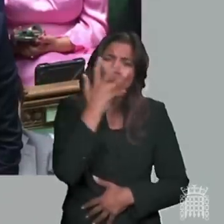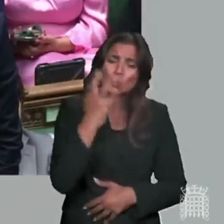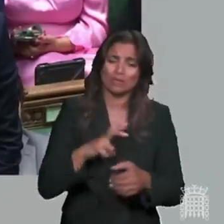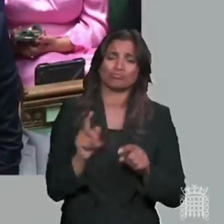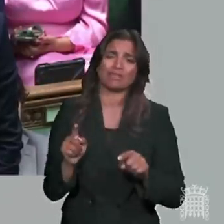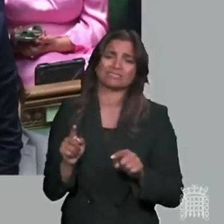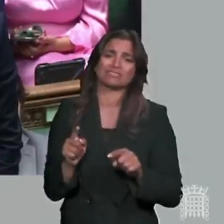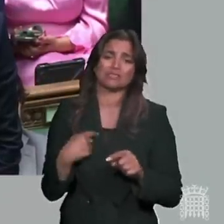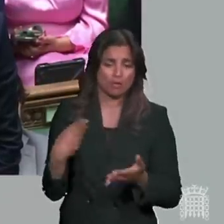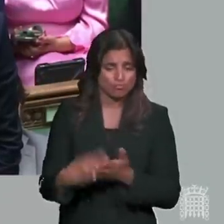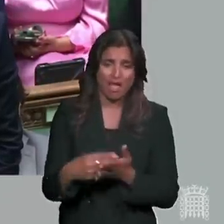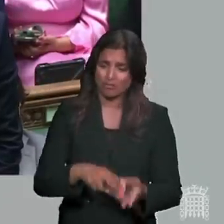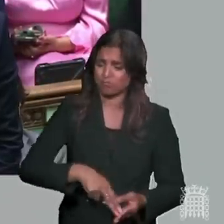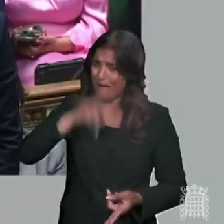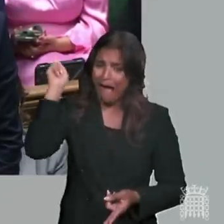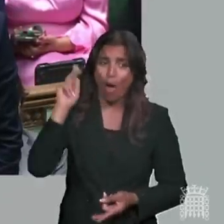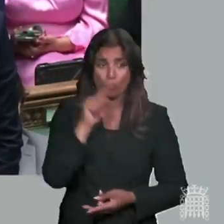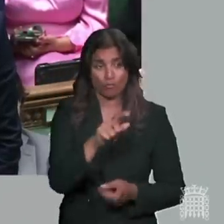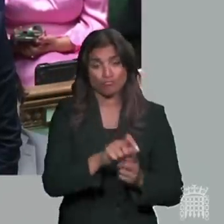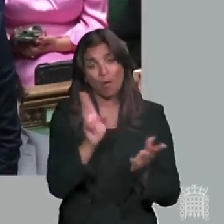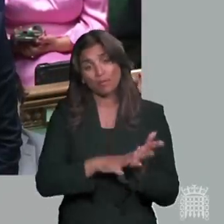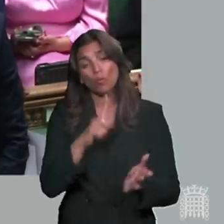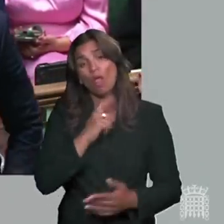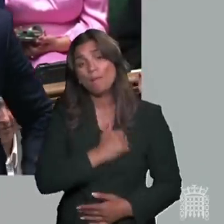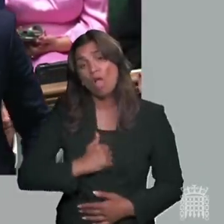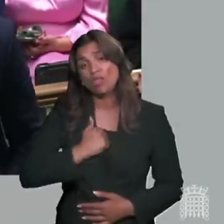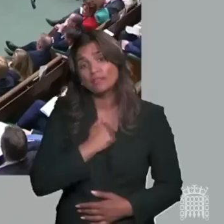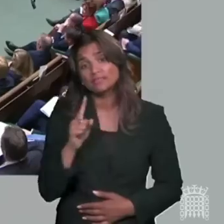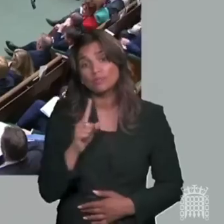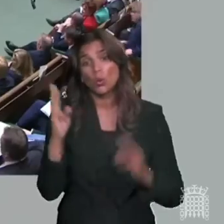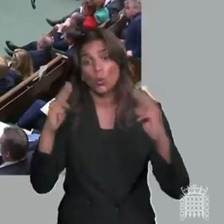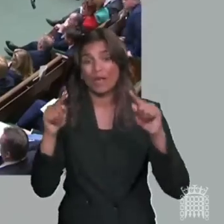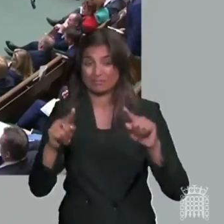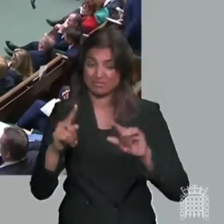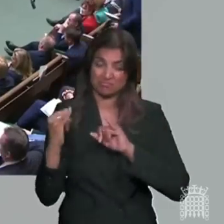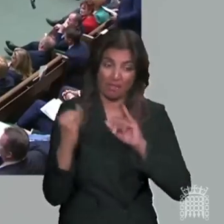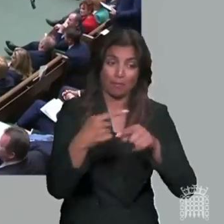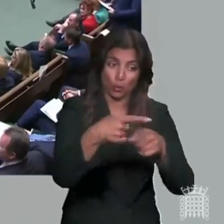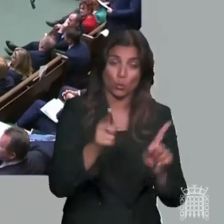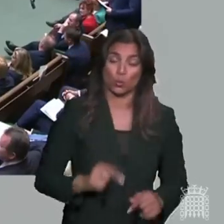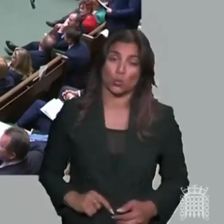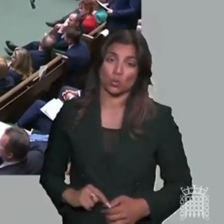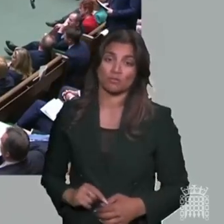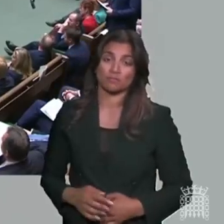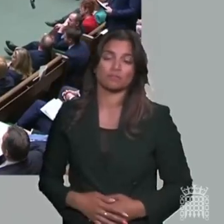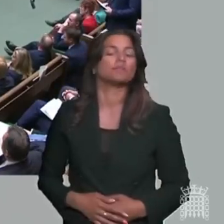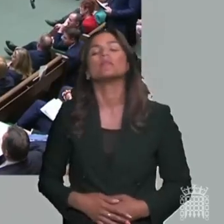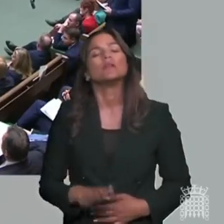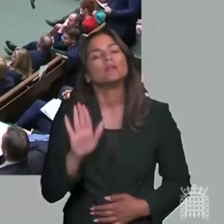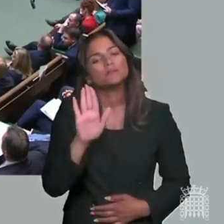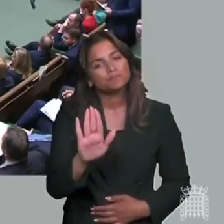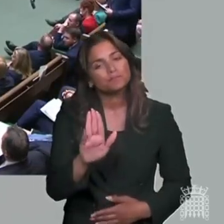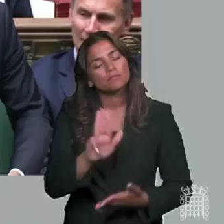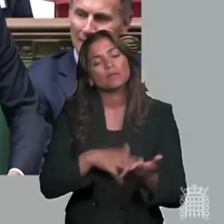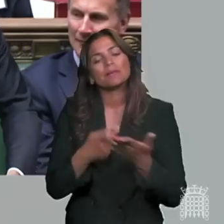he apologise for the cycle of misery that Westminster has caused? Prime Minister. Mr. Speaker, while